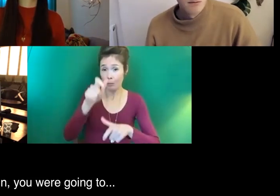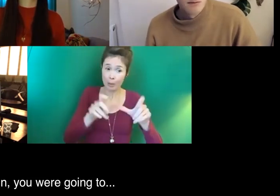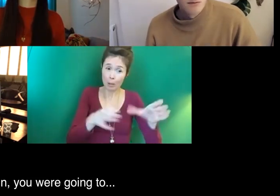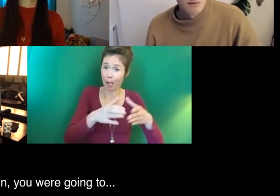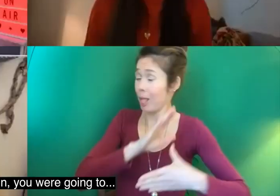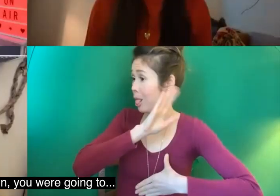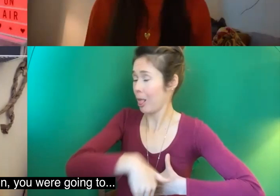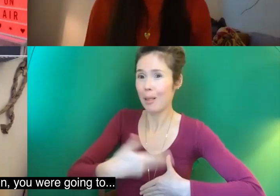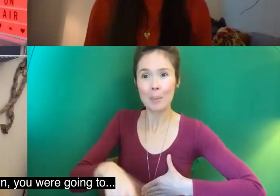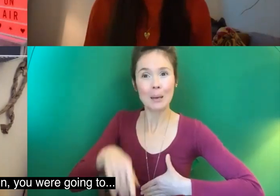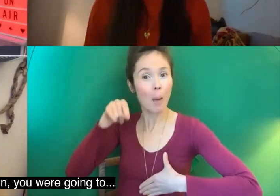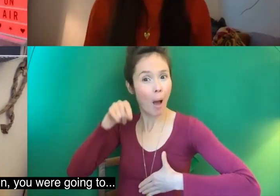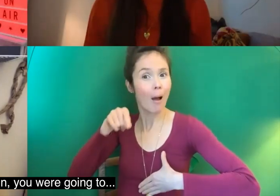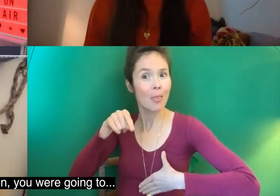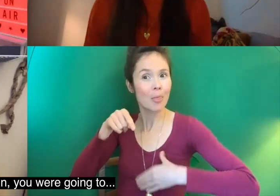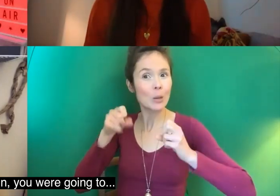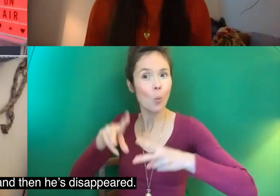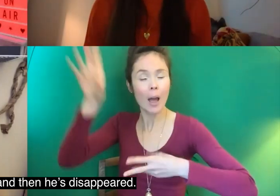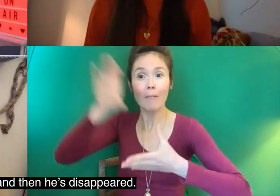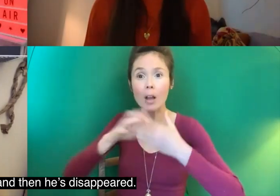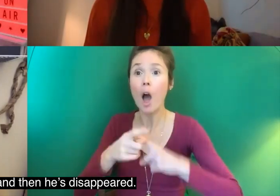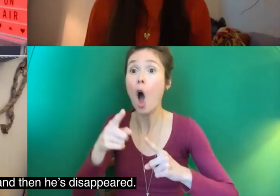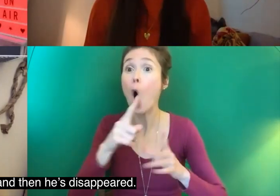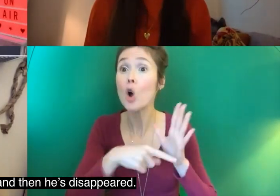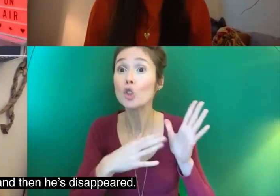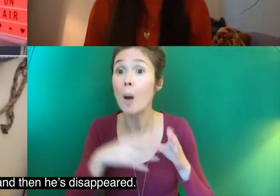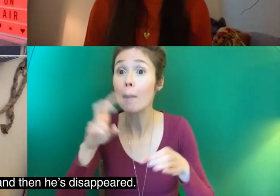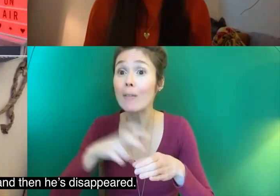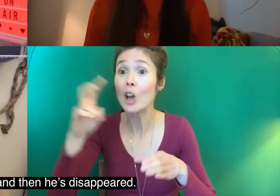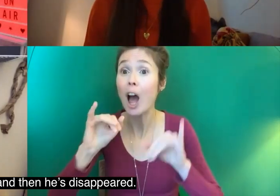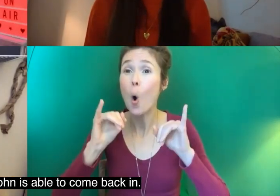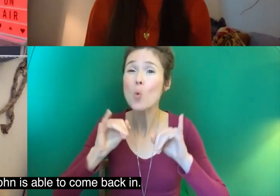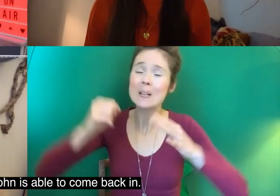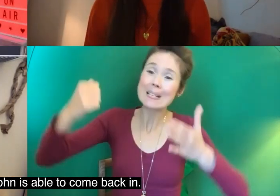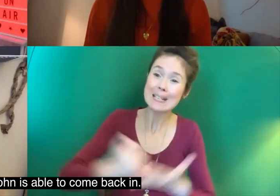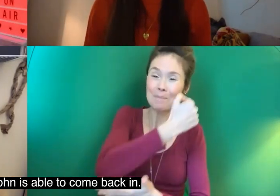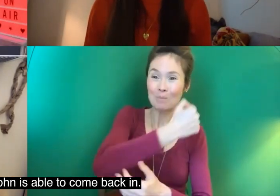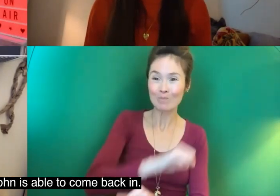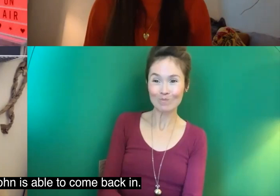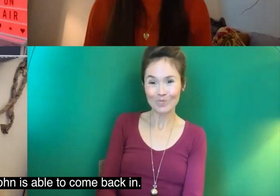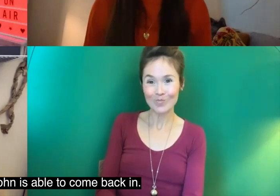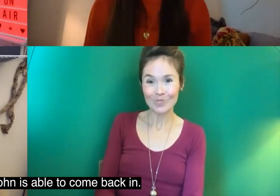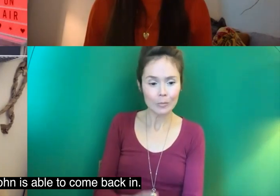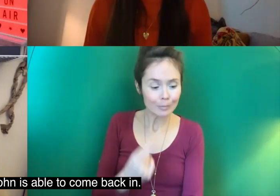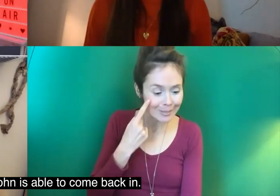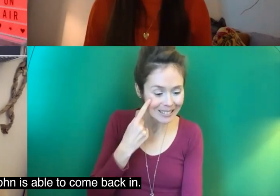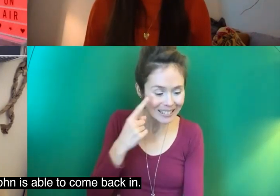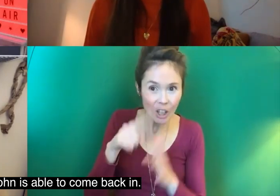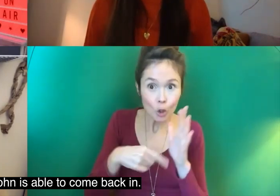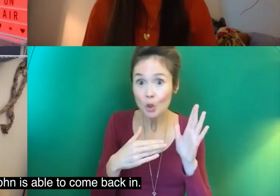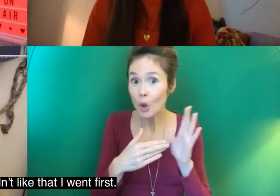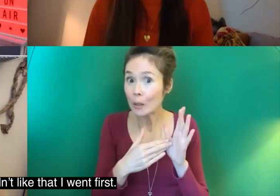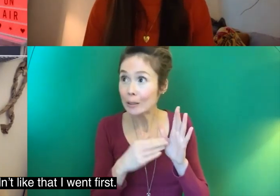John, you were gonna John was, and then he's disappeared. Let's just see if John is able to come back